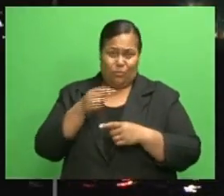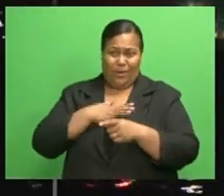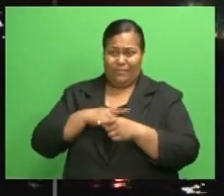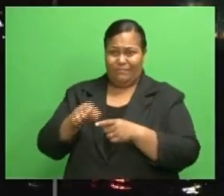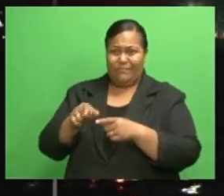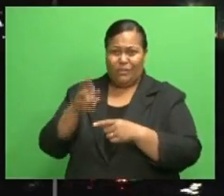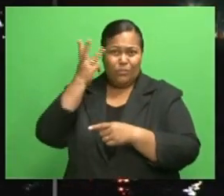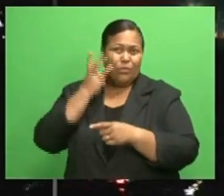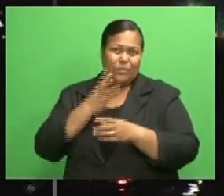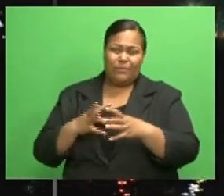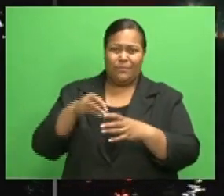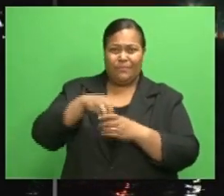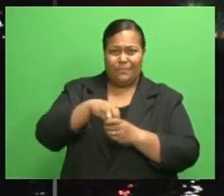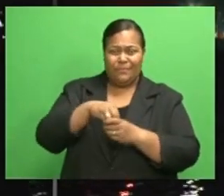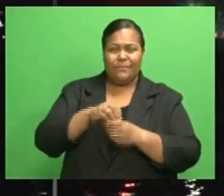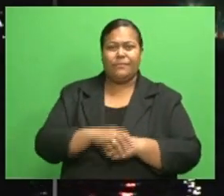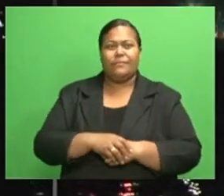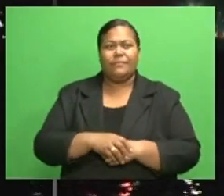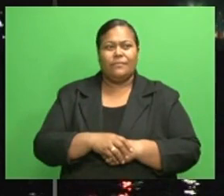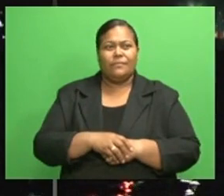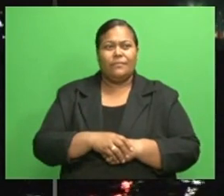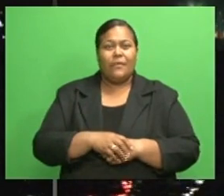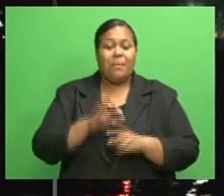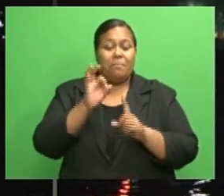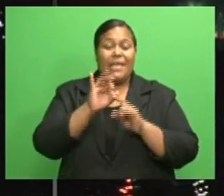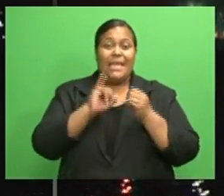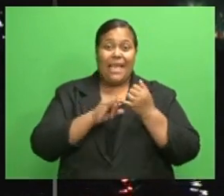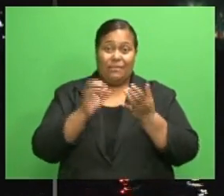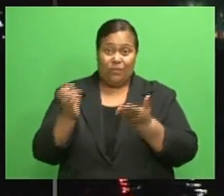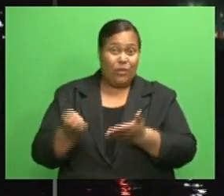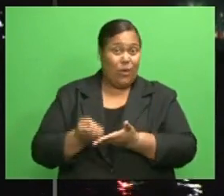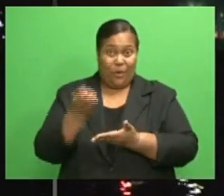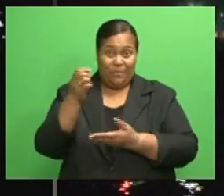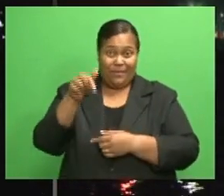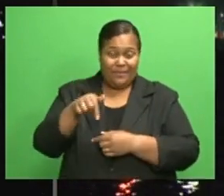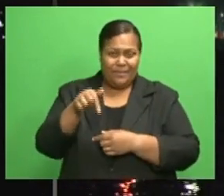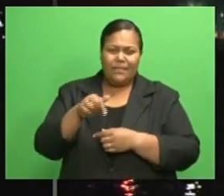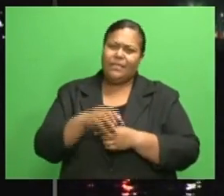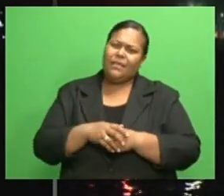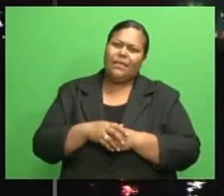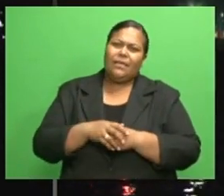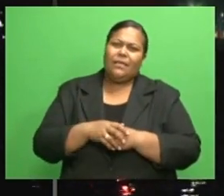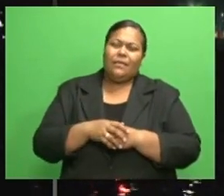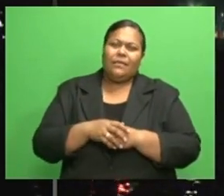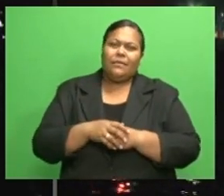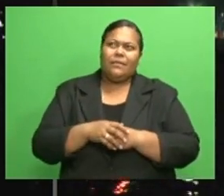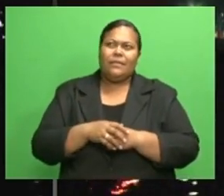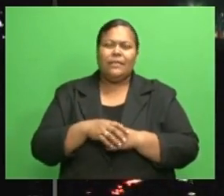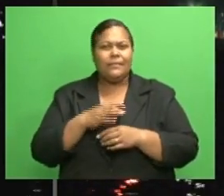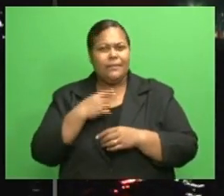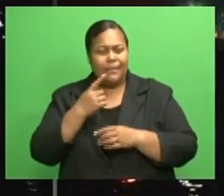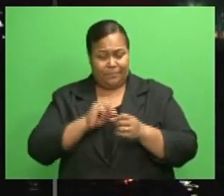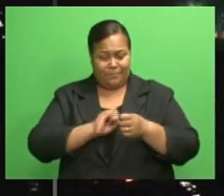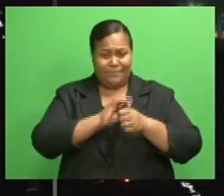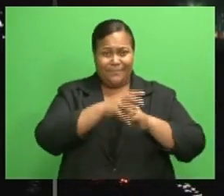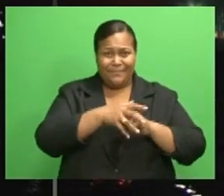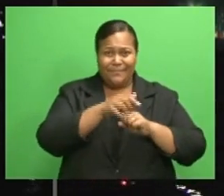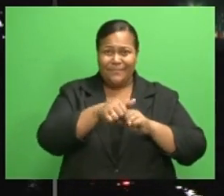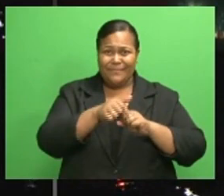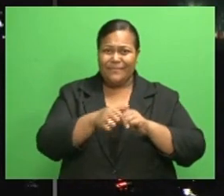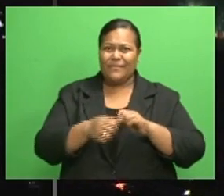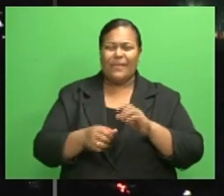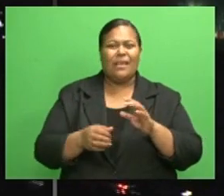Permanent Secretary for Economy Makerete Conrote has highlighted that the COVID-19 pandemic has badly affected